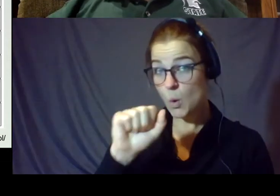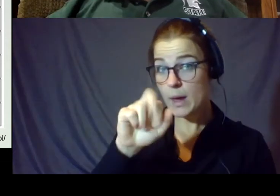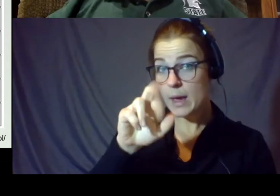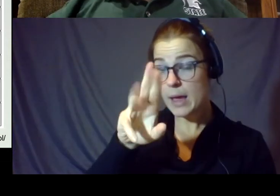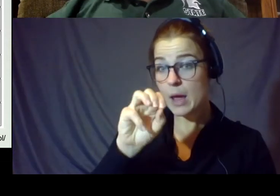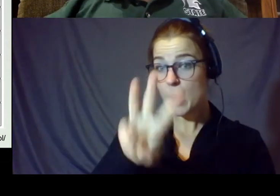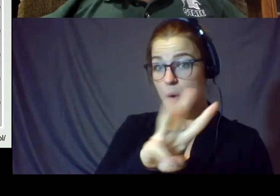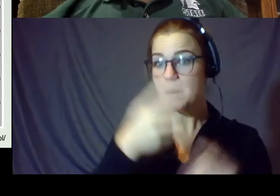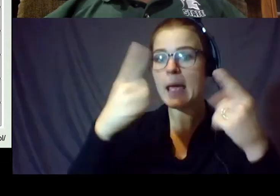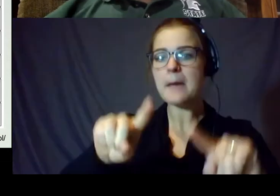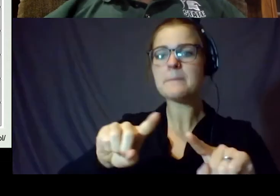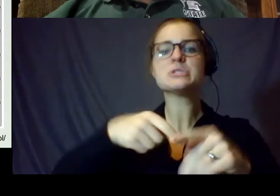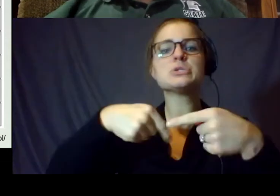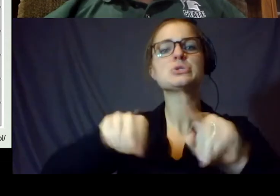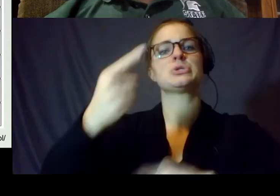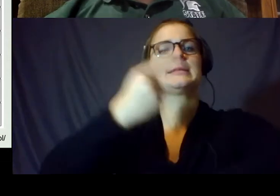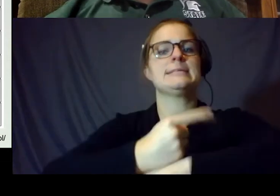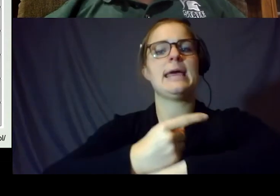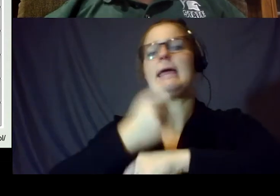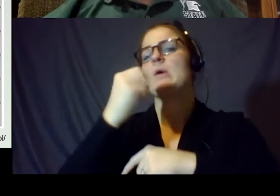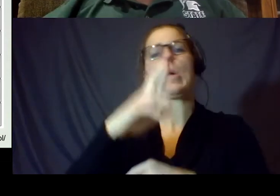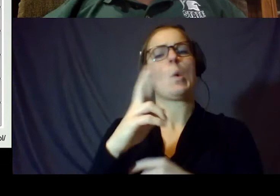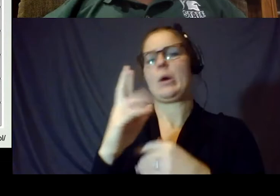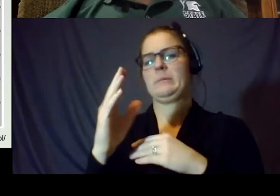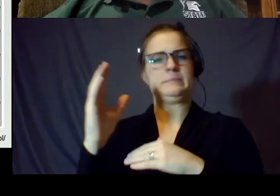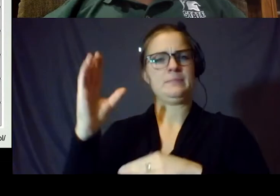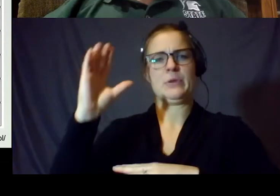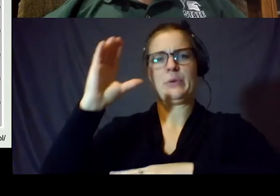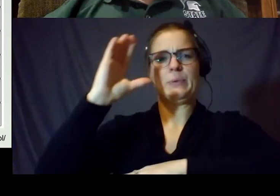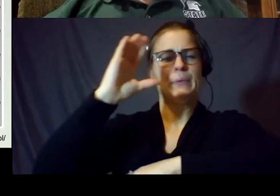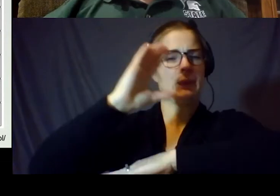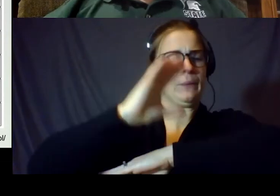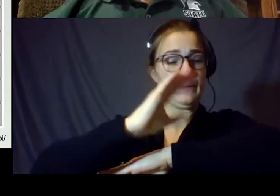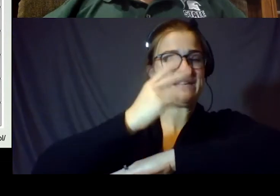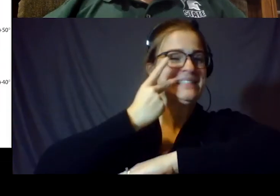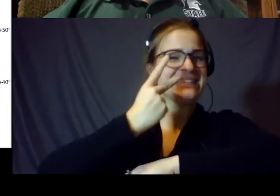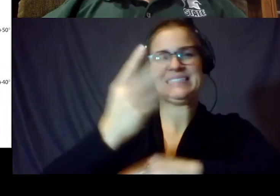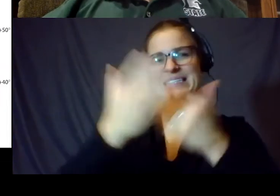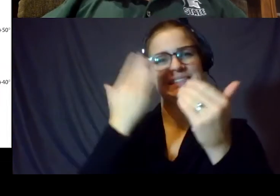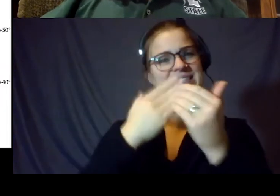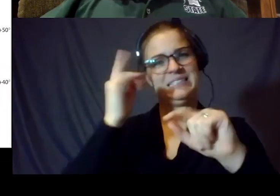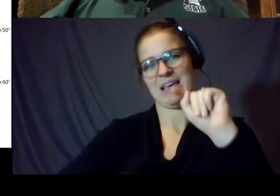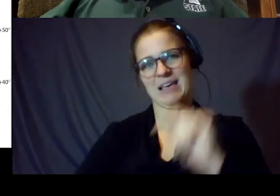during the day or too close to dusk to be easily seen.